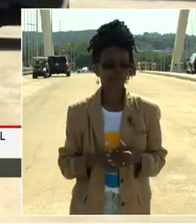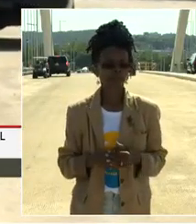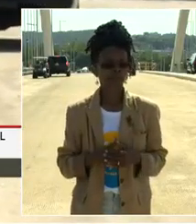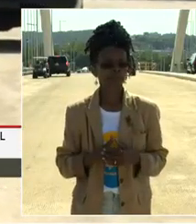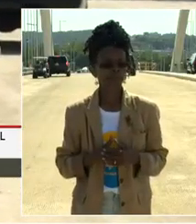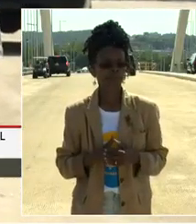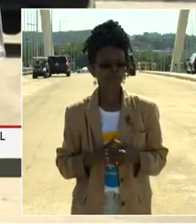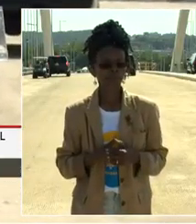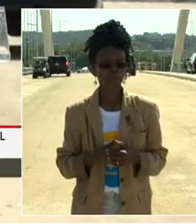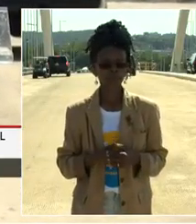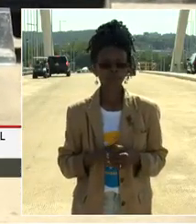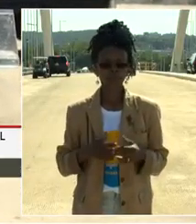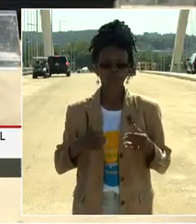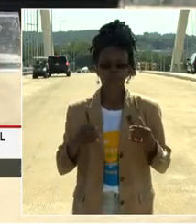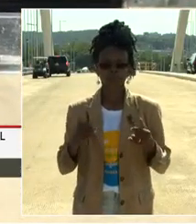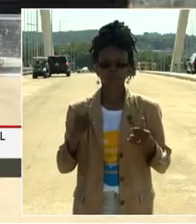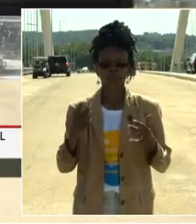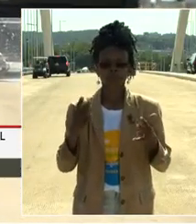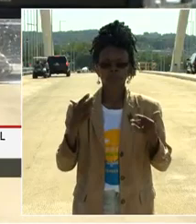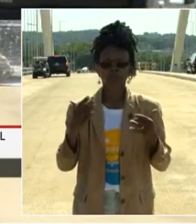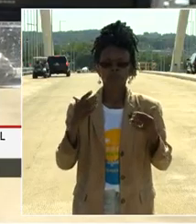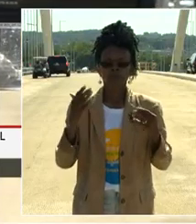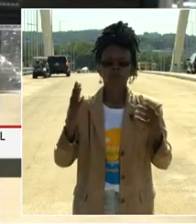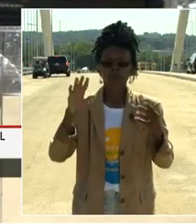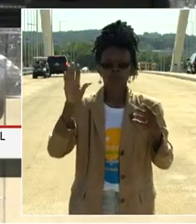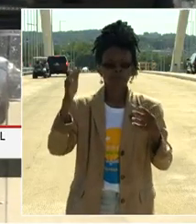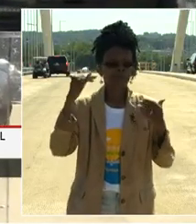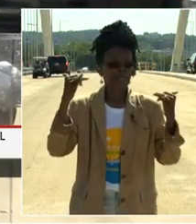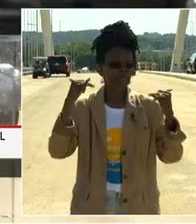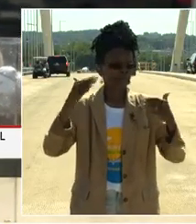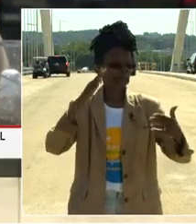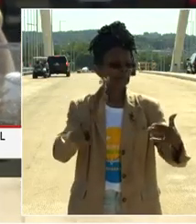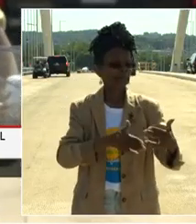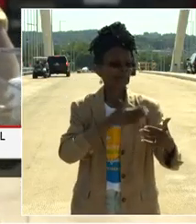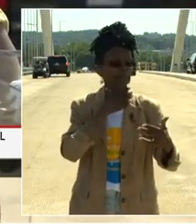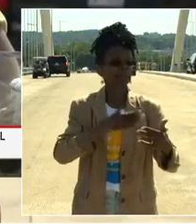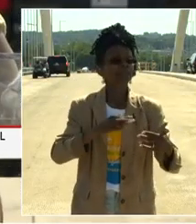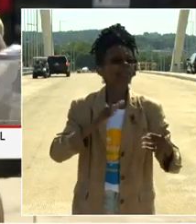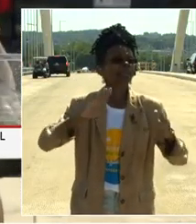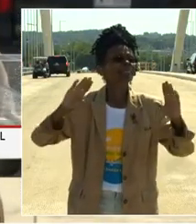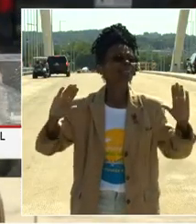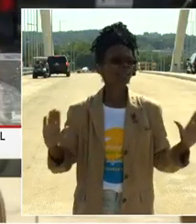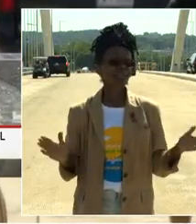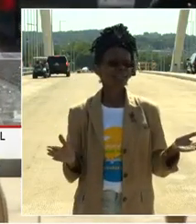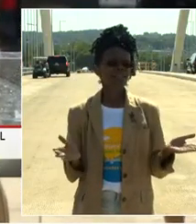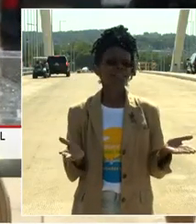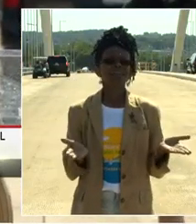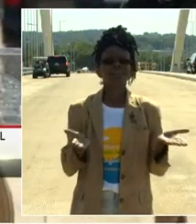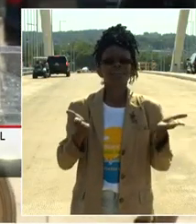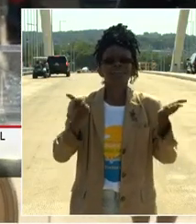Lift every voice and sing till earth and